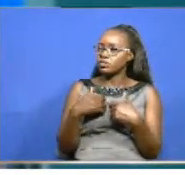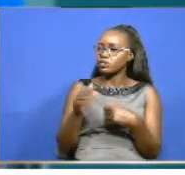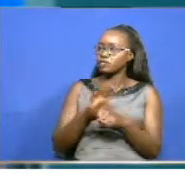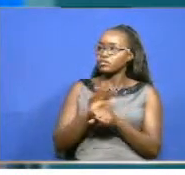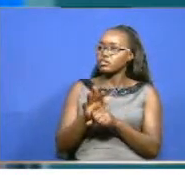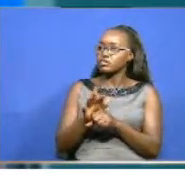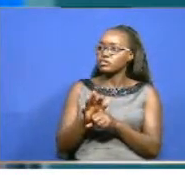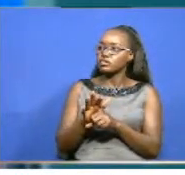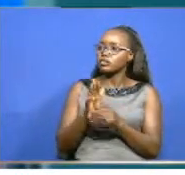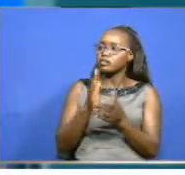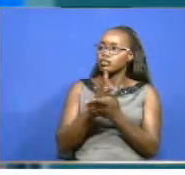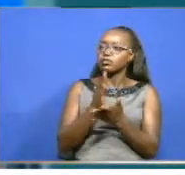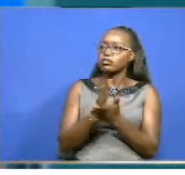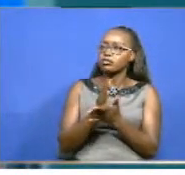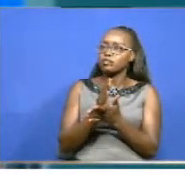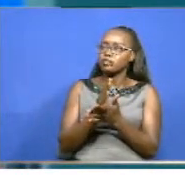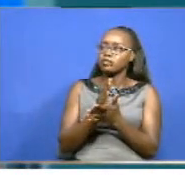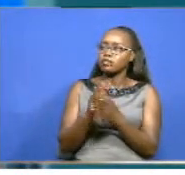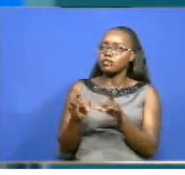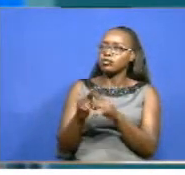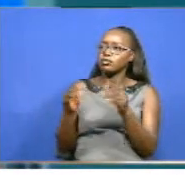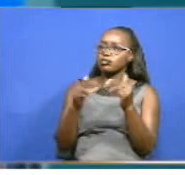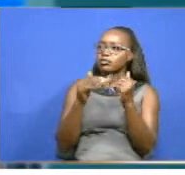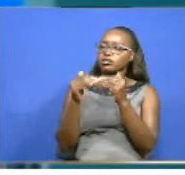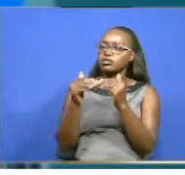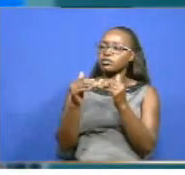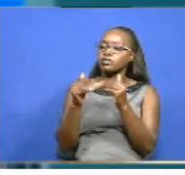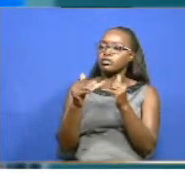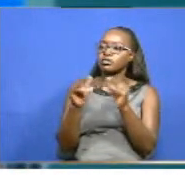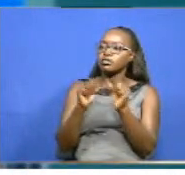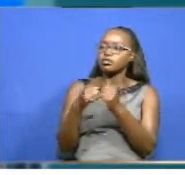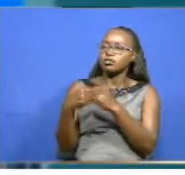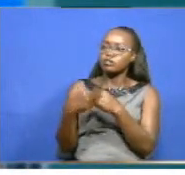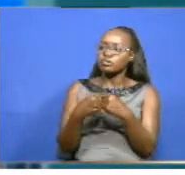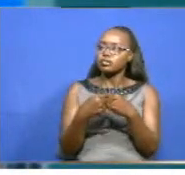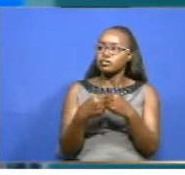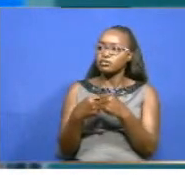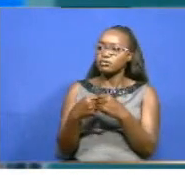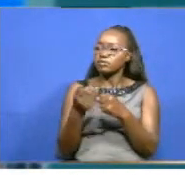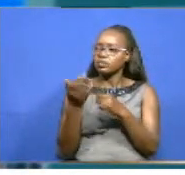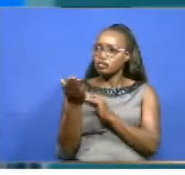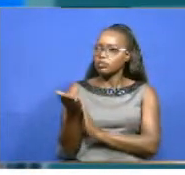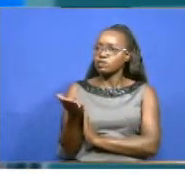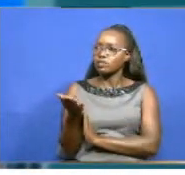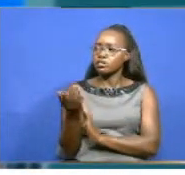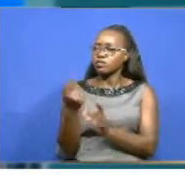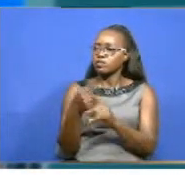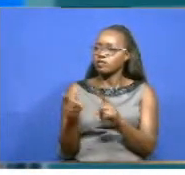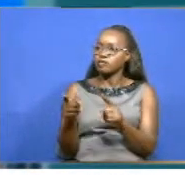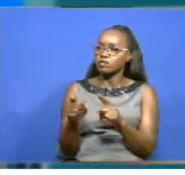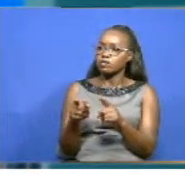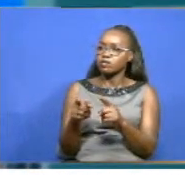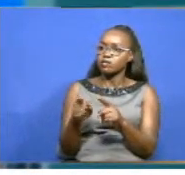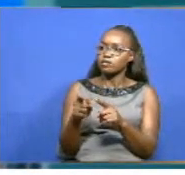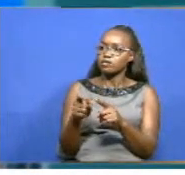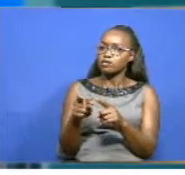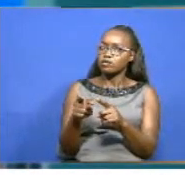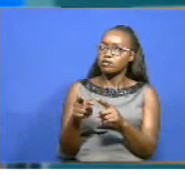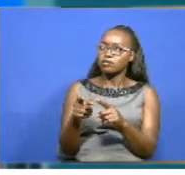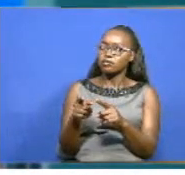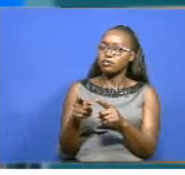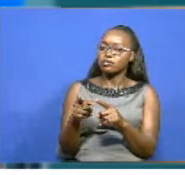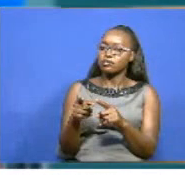is definitely, we are in the same category of challenges. And that is there. But having said that,